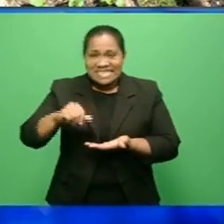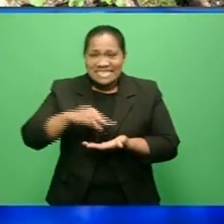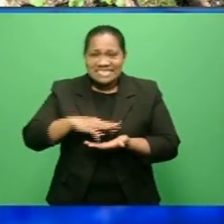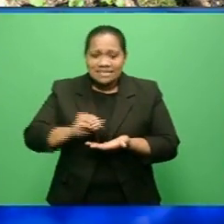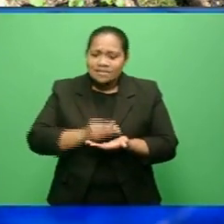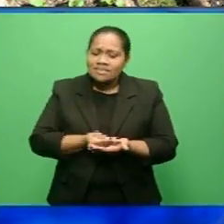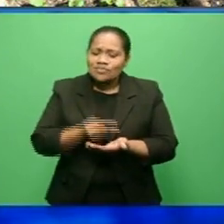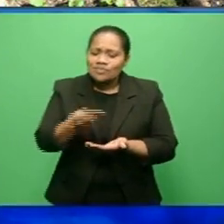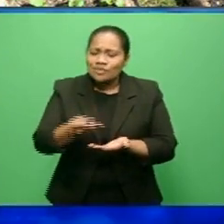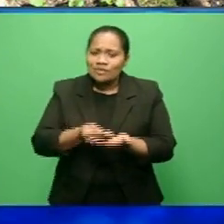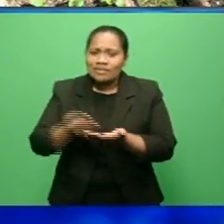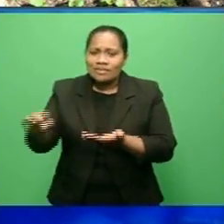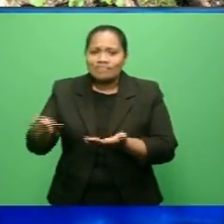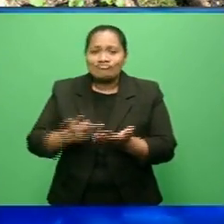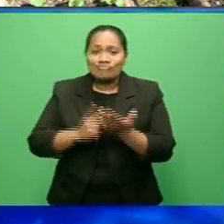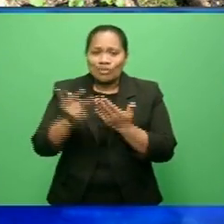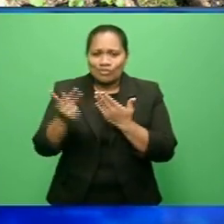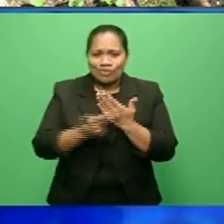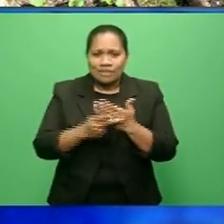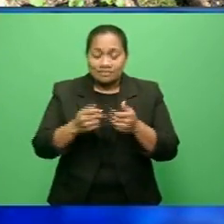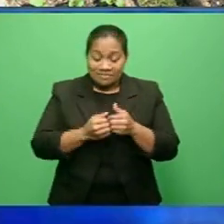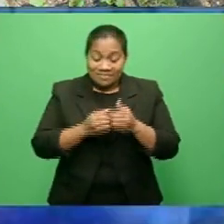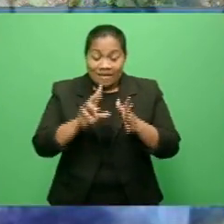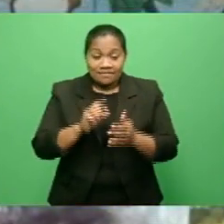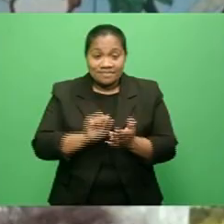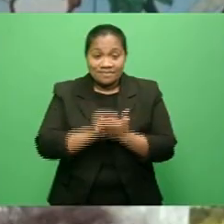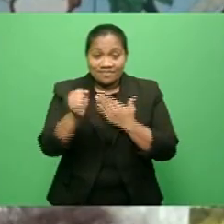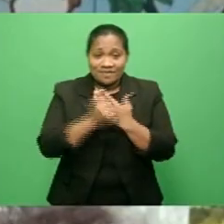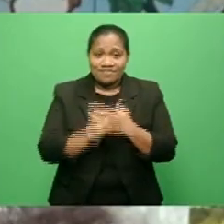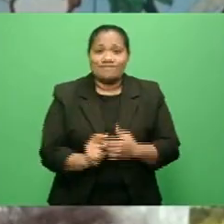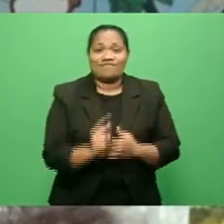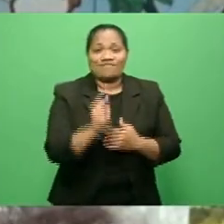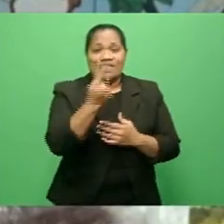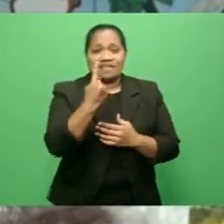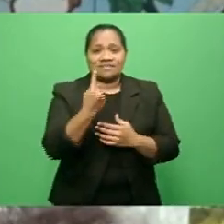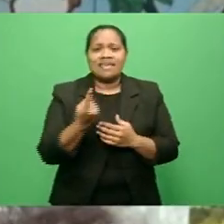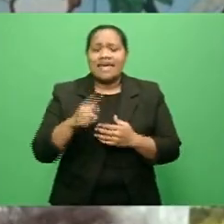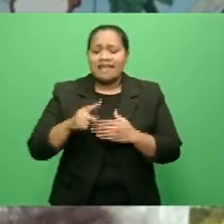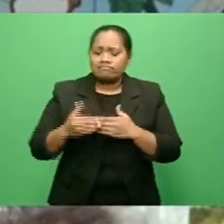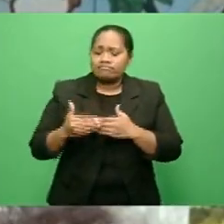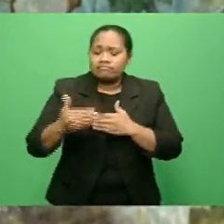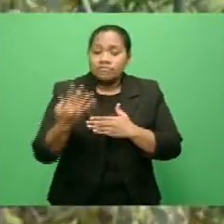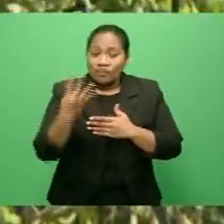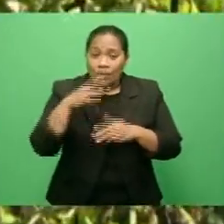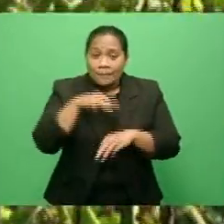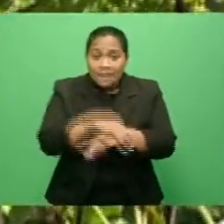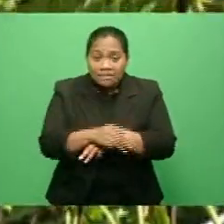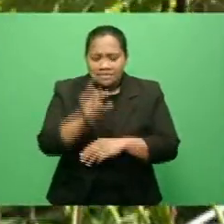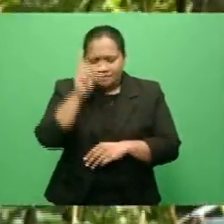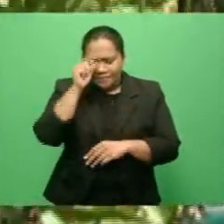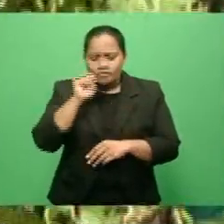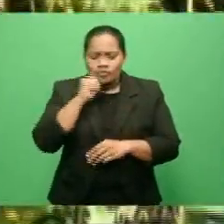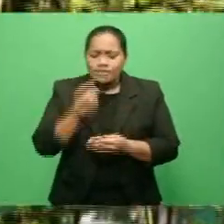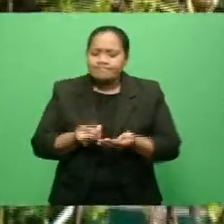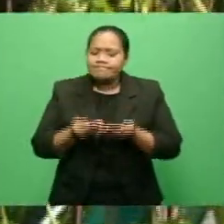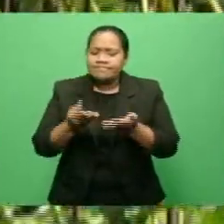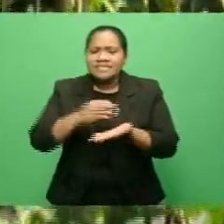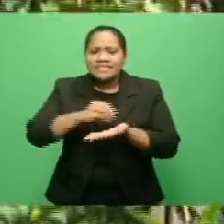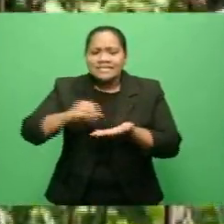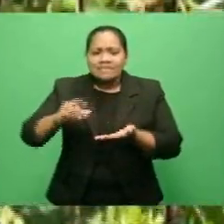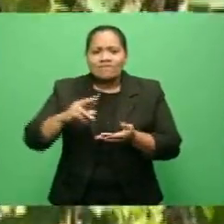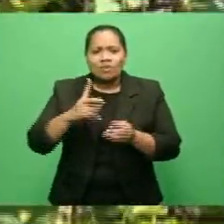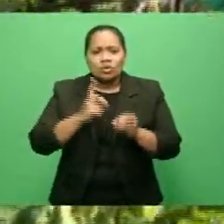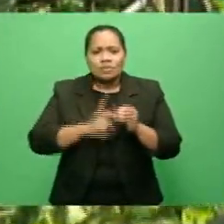program. Beginning September 1st and for the following 4 months, Fijians will be given seeds for tomatoes,